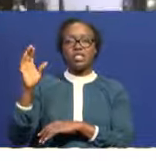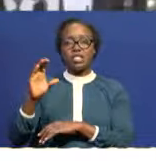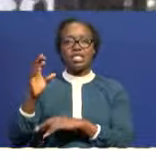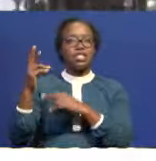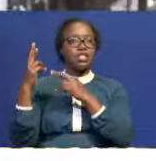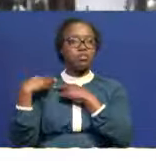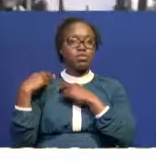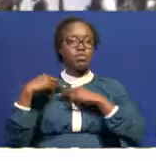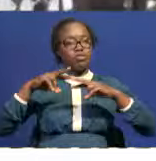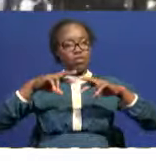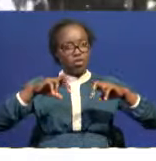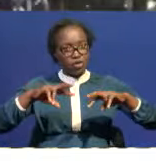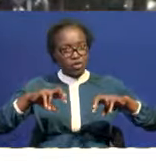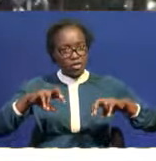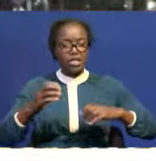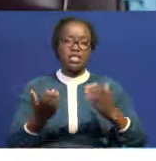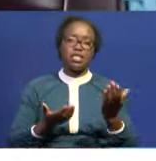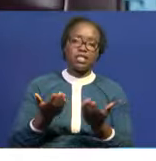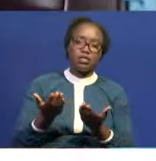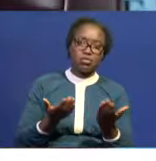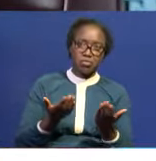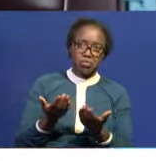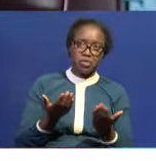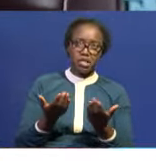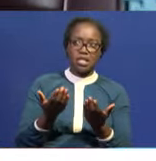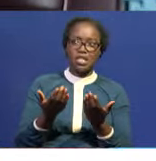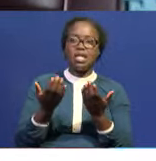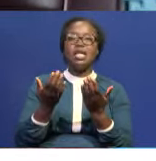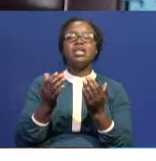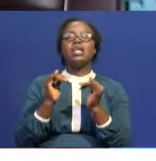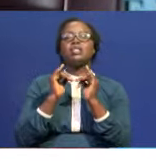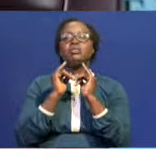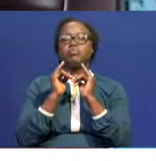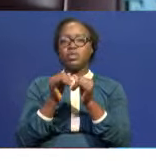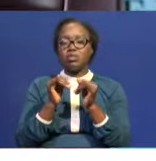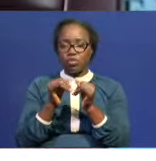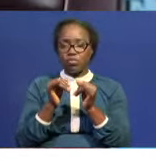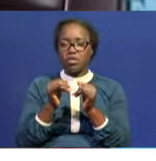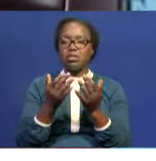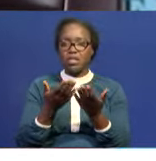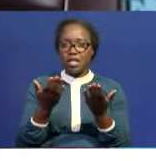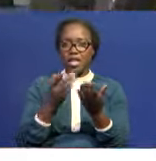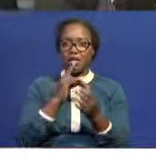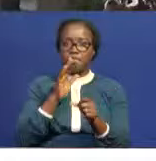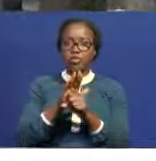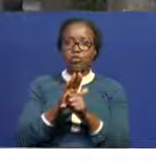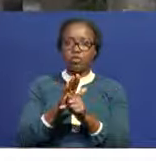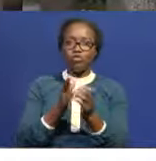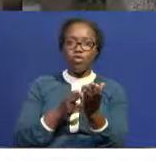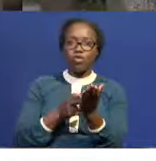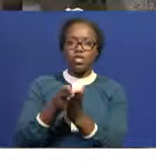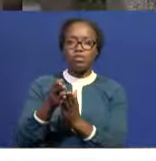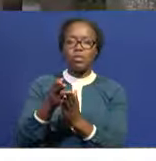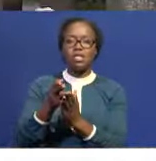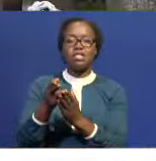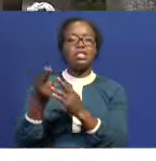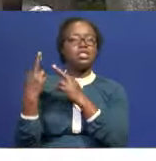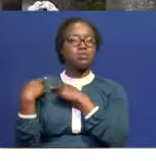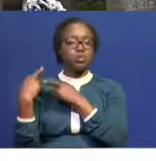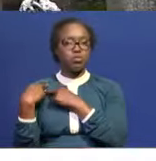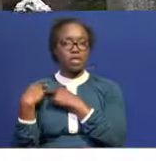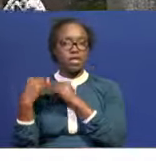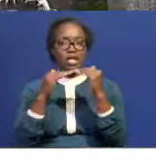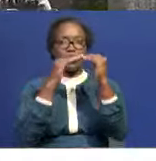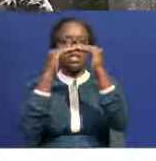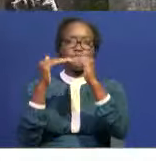masuala ya utafiti, uvumbuzi na biashara. Akihutubia wanahabari, Professor Margaret aliahidi kudumisha uwazi, uwajibikaji na usawa